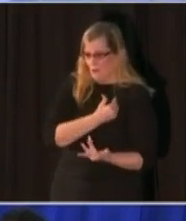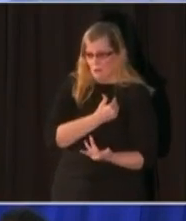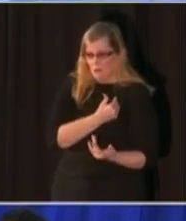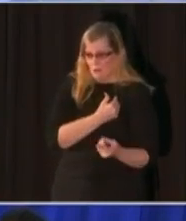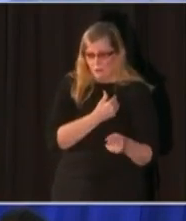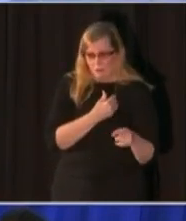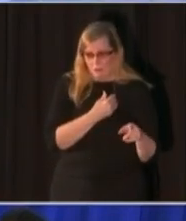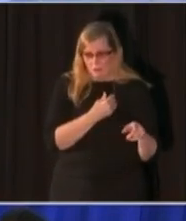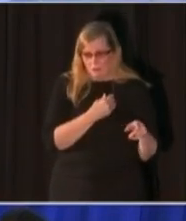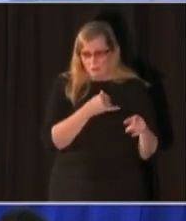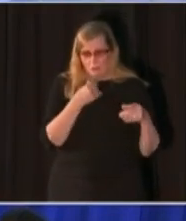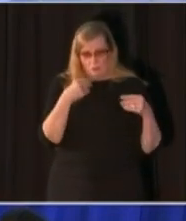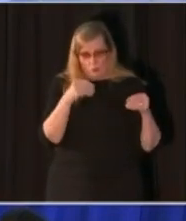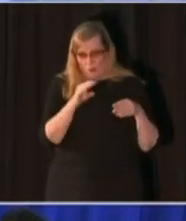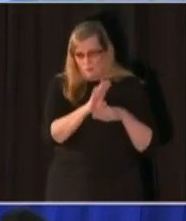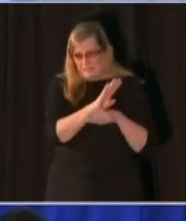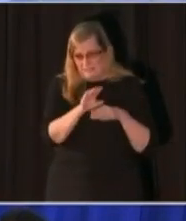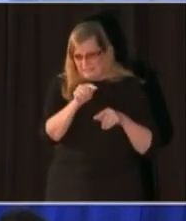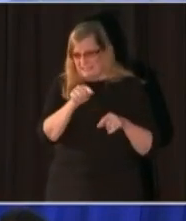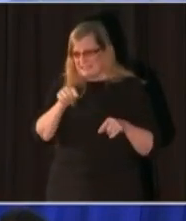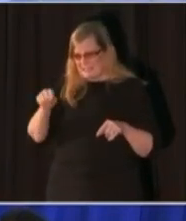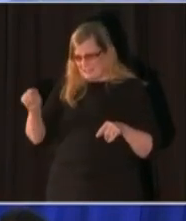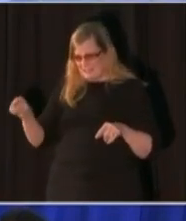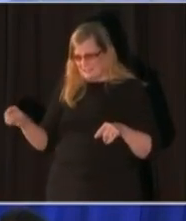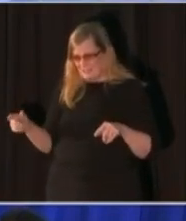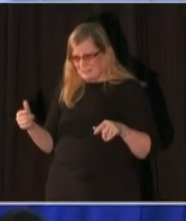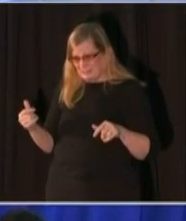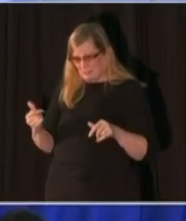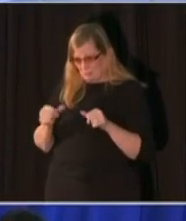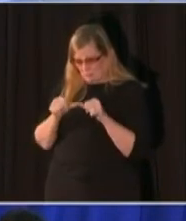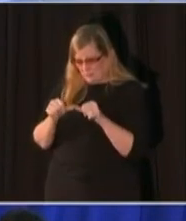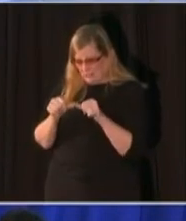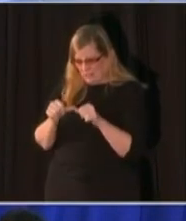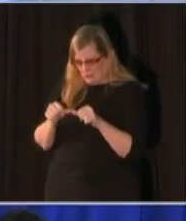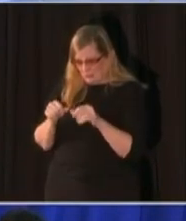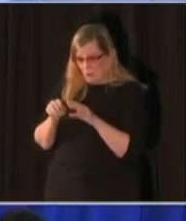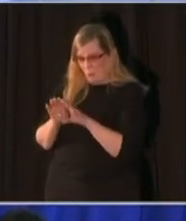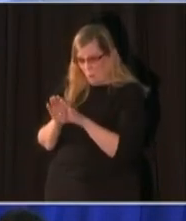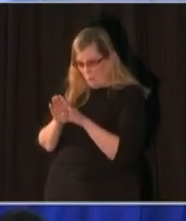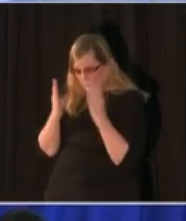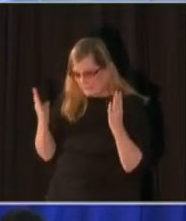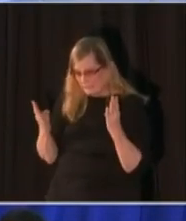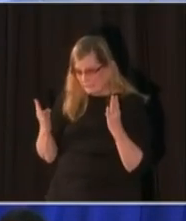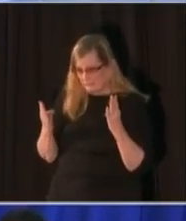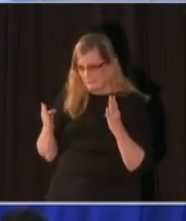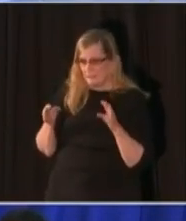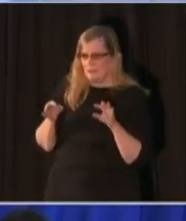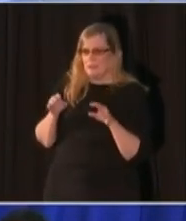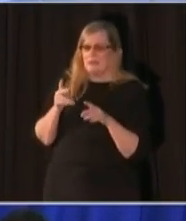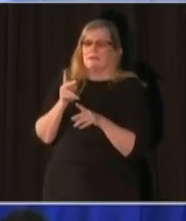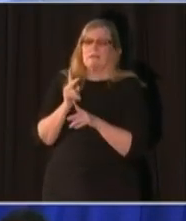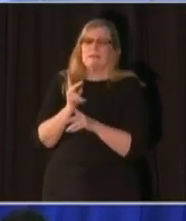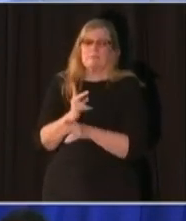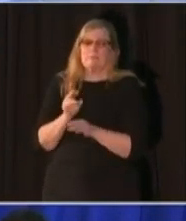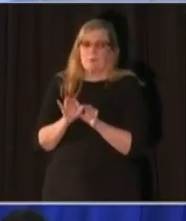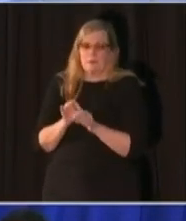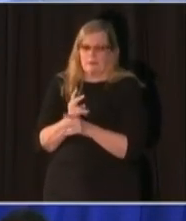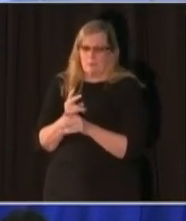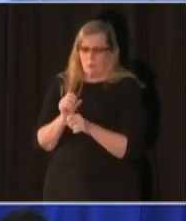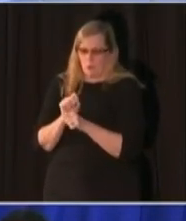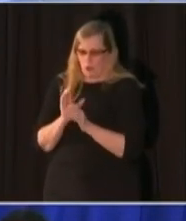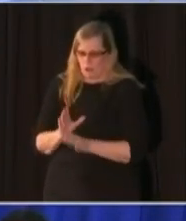all of our commercial providers, them being able to stay in business, keep their workers safe, and give their workers everything that we need is important to all of